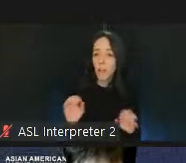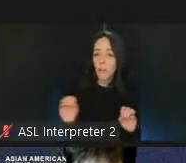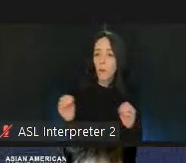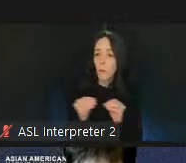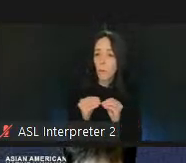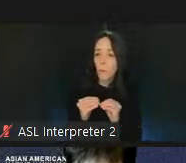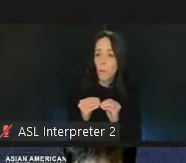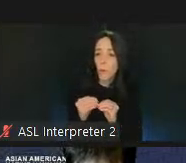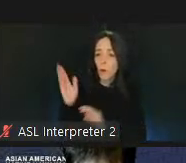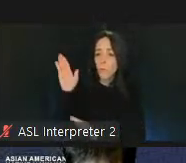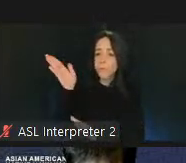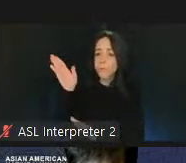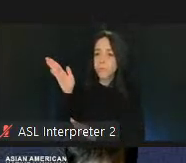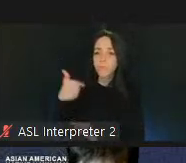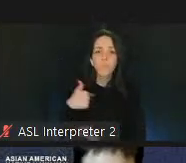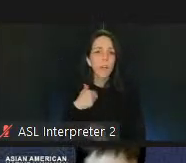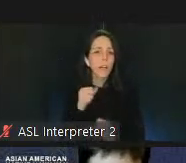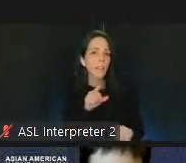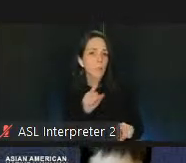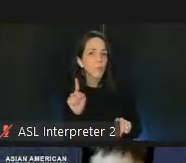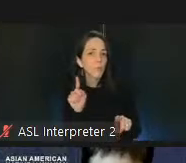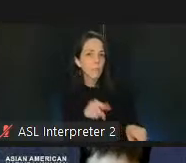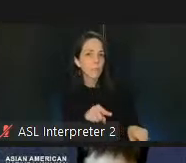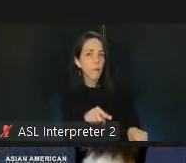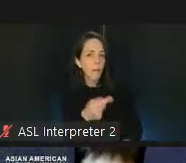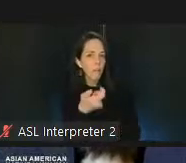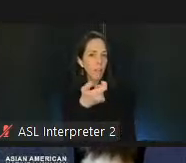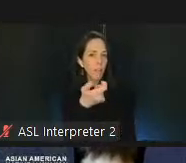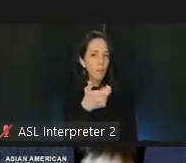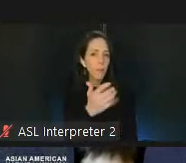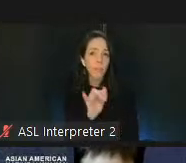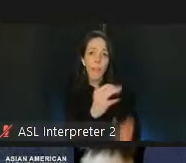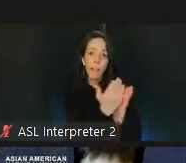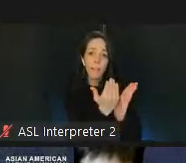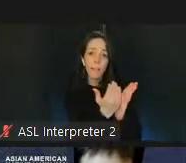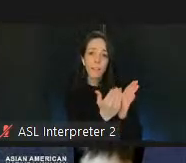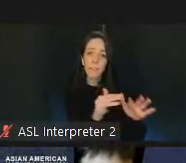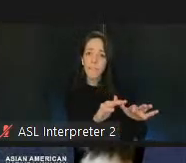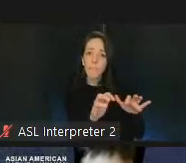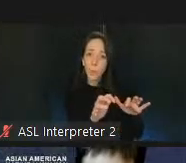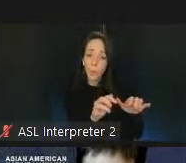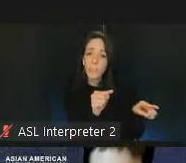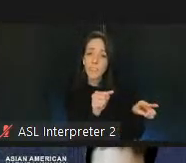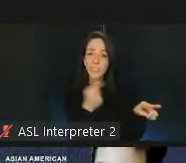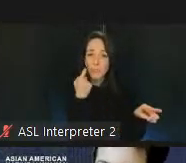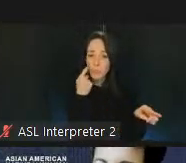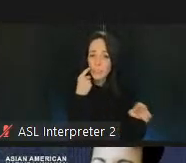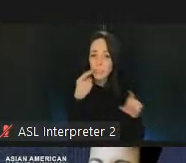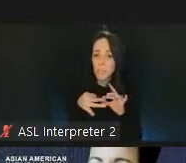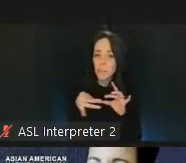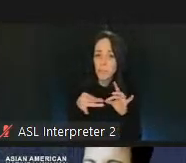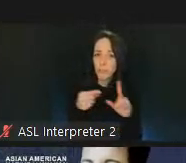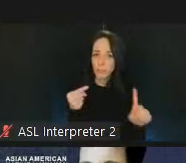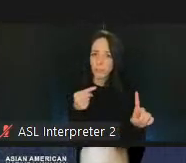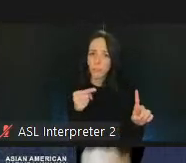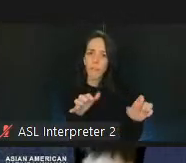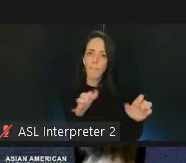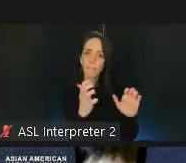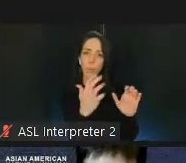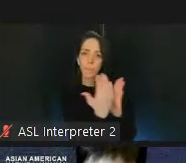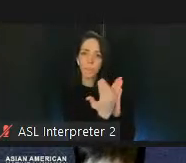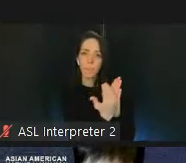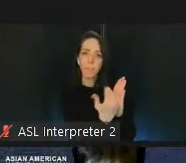me kind of respond to the frozen list that Ms. Laird had referred to on